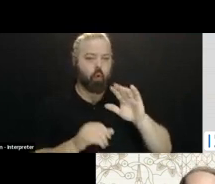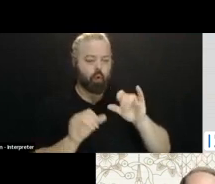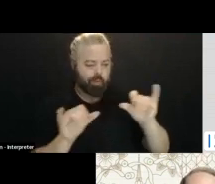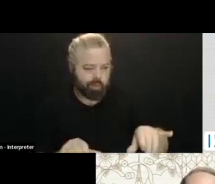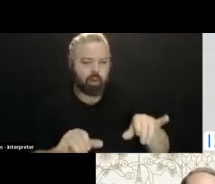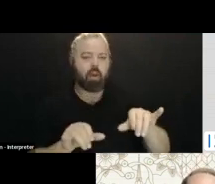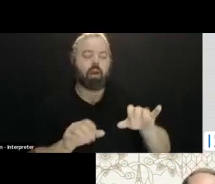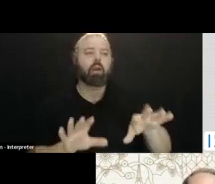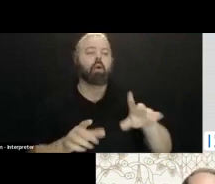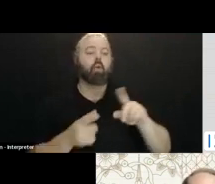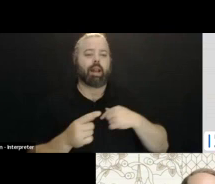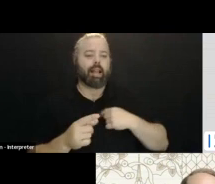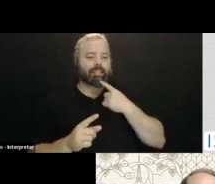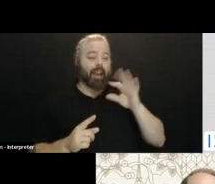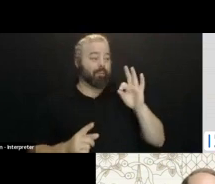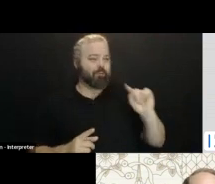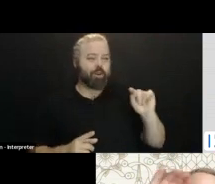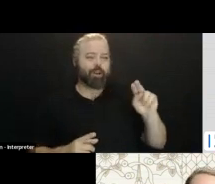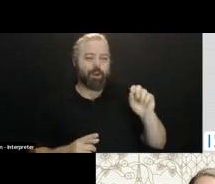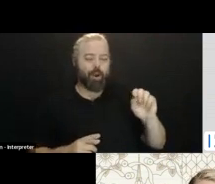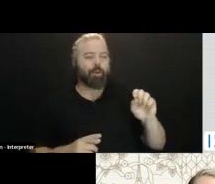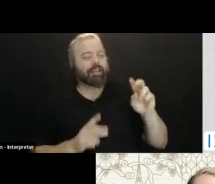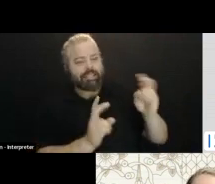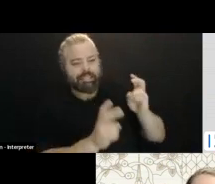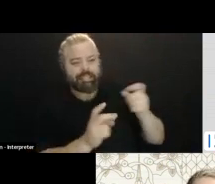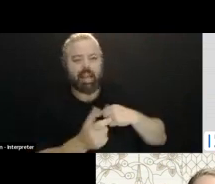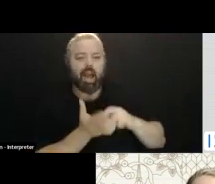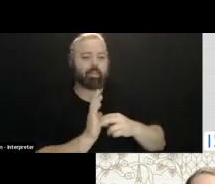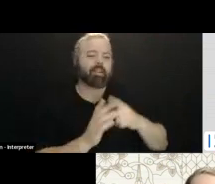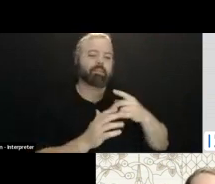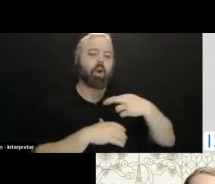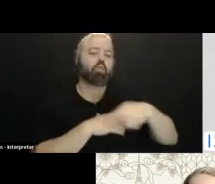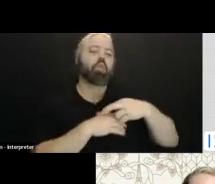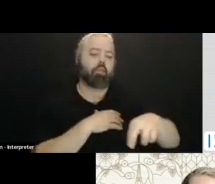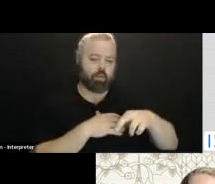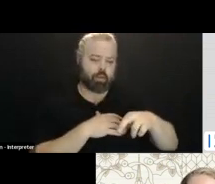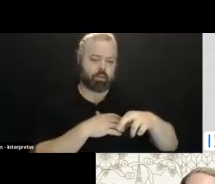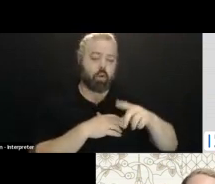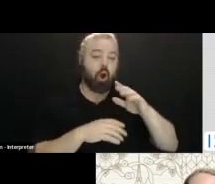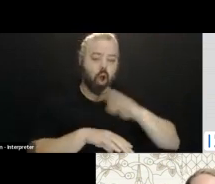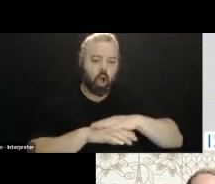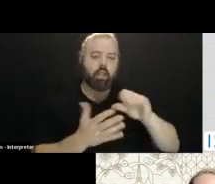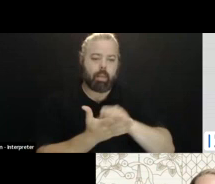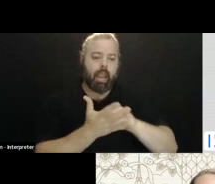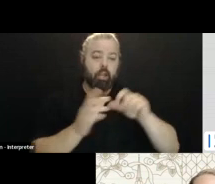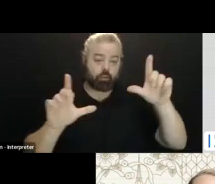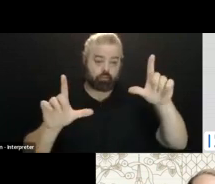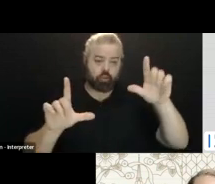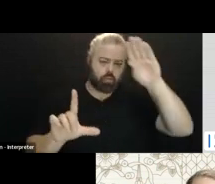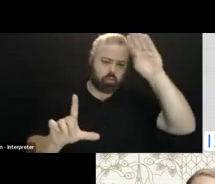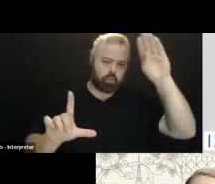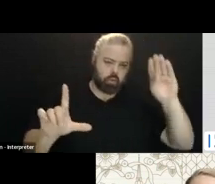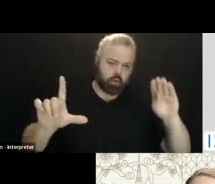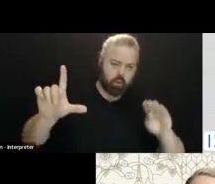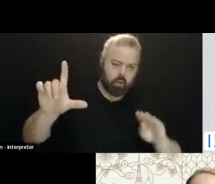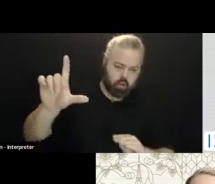I think I was just referring to sort of a reference to a line of text at the bottom of the page. But I know that